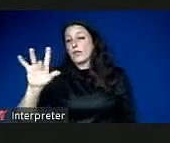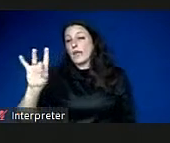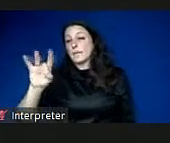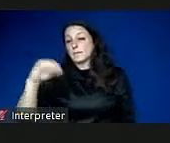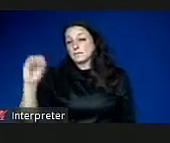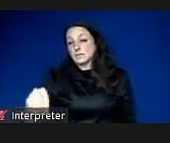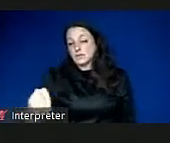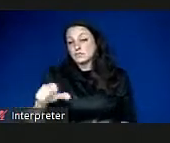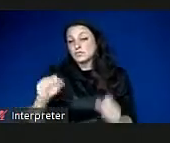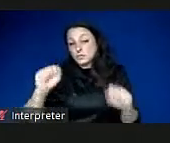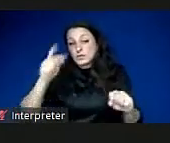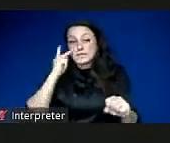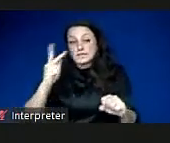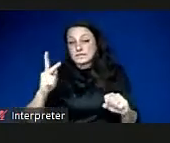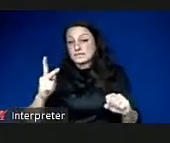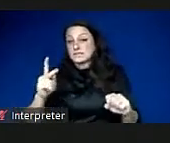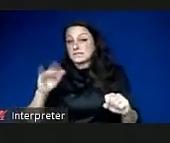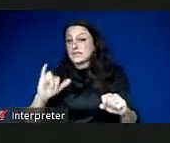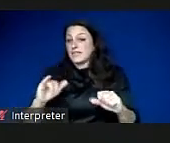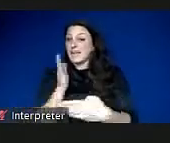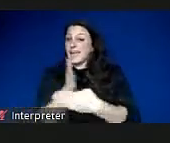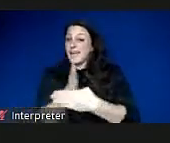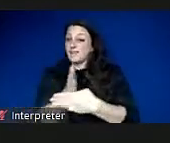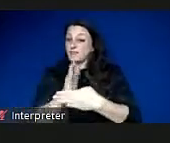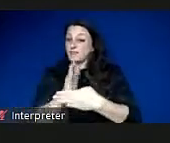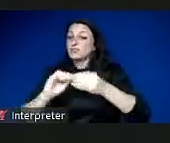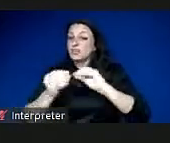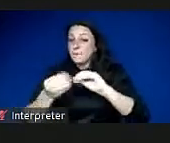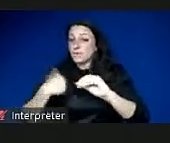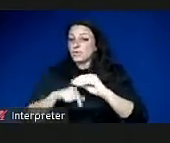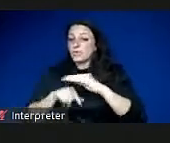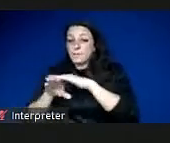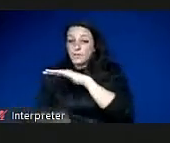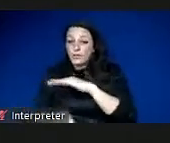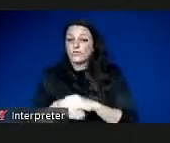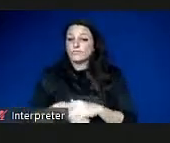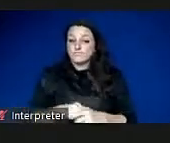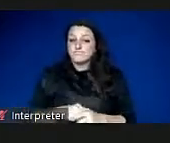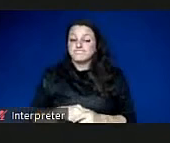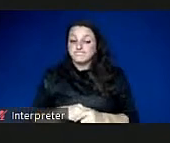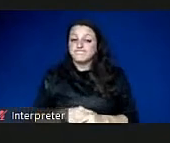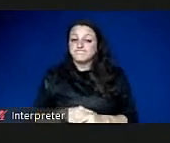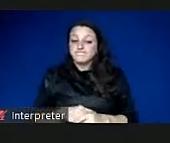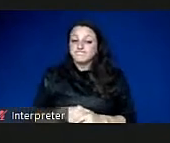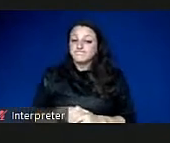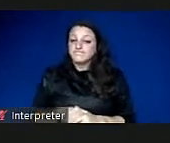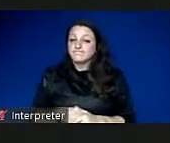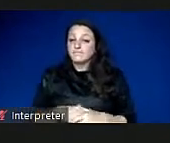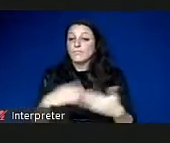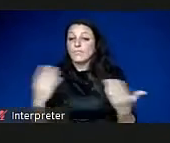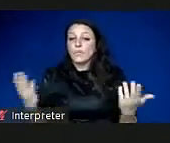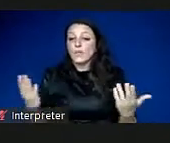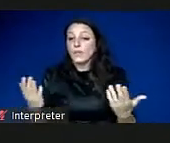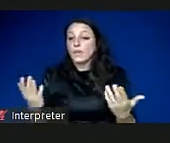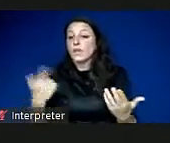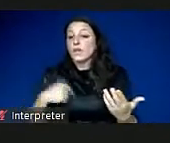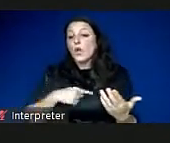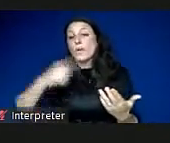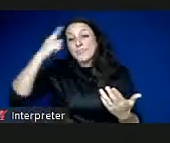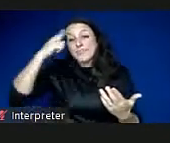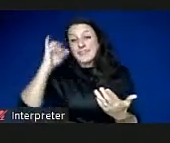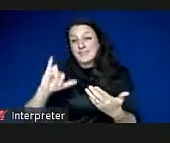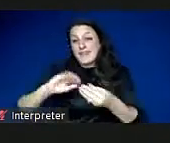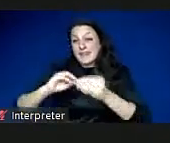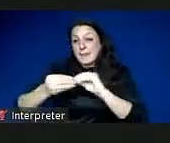can see that we're well below that average now for the duration of the pandemic. And some of what we believe this decrease that we're